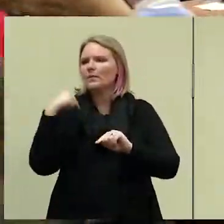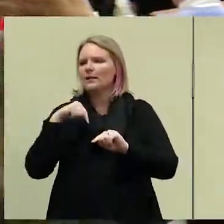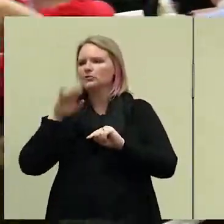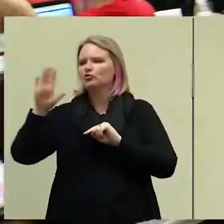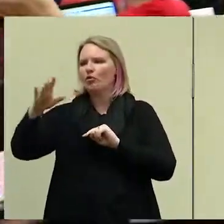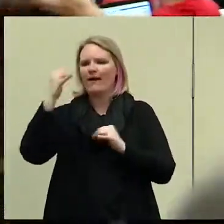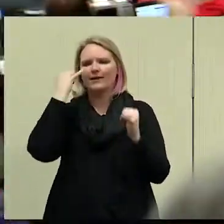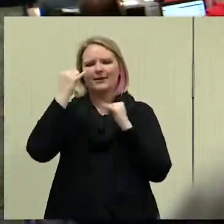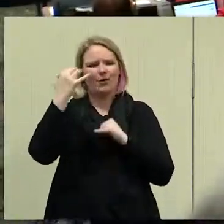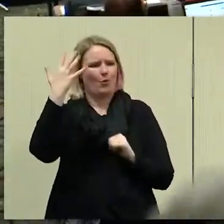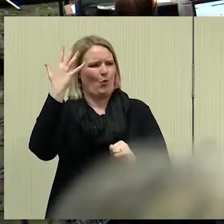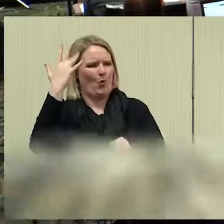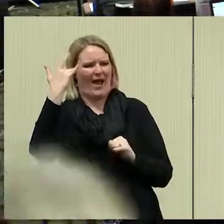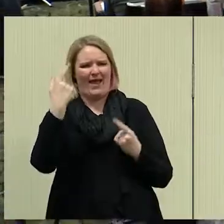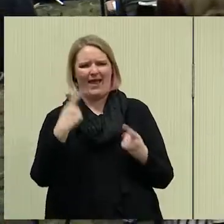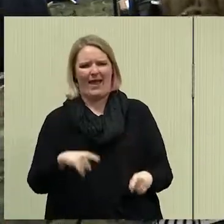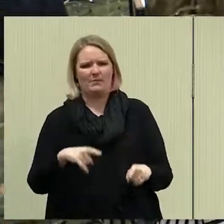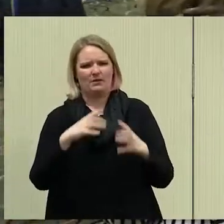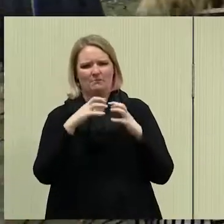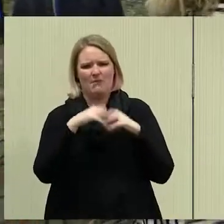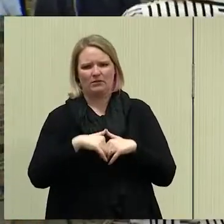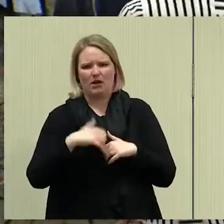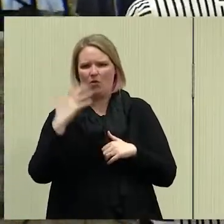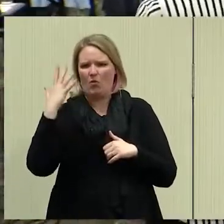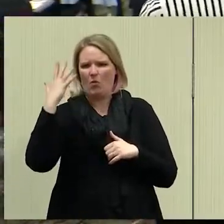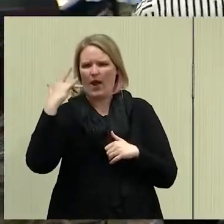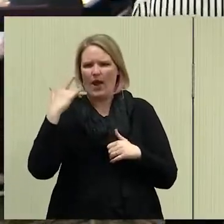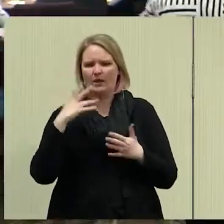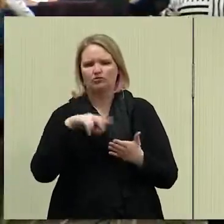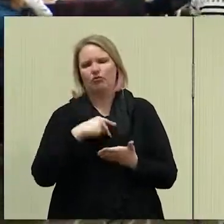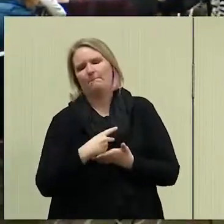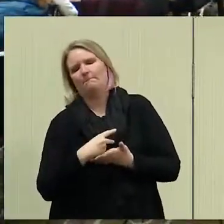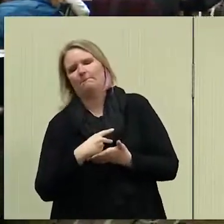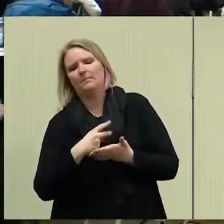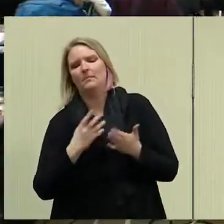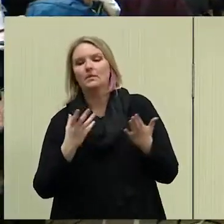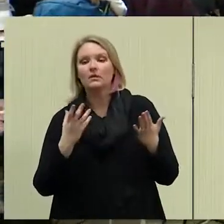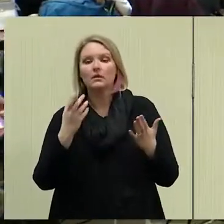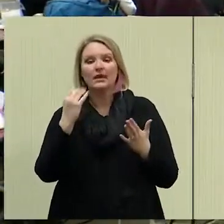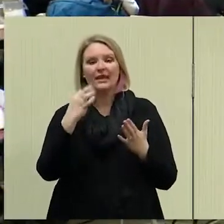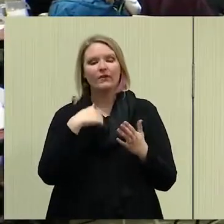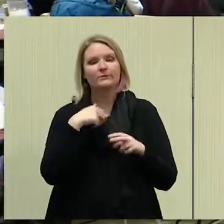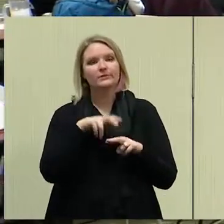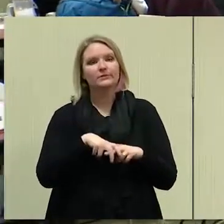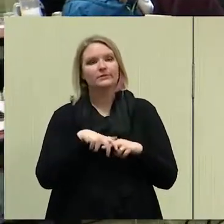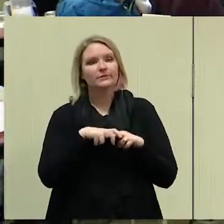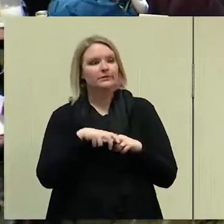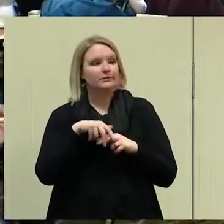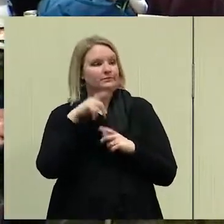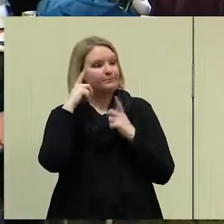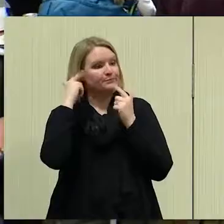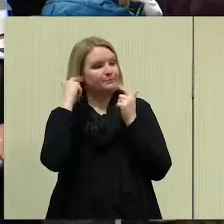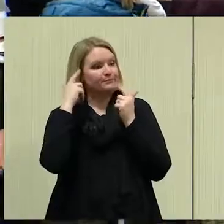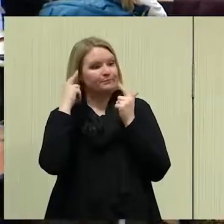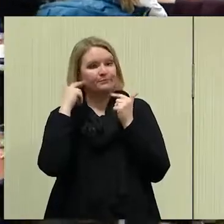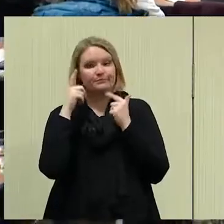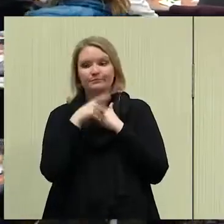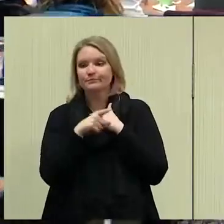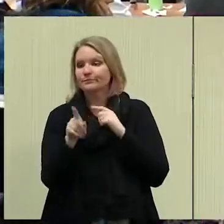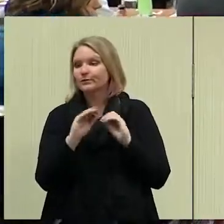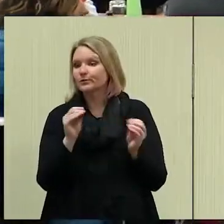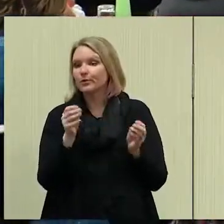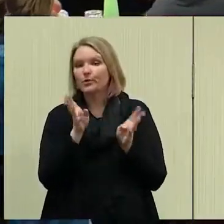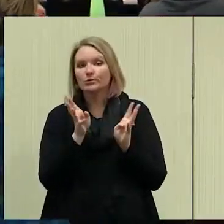are they having these meltdowns or, you know, kind of dropping to the ground, not wanting to go. Well, if you're sitting there by yourself, no one's talking to you, no